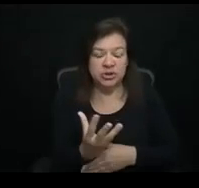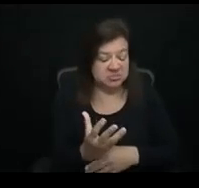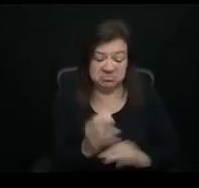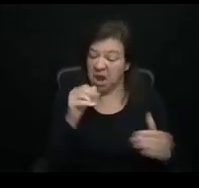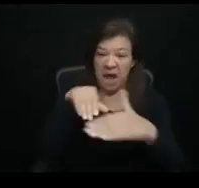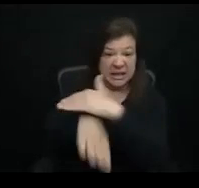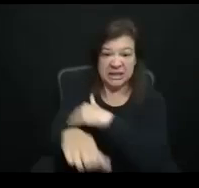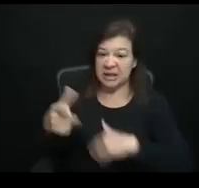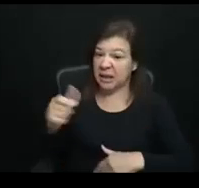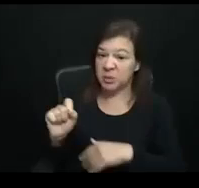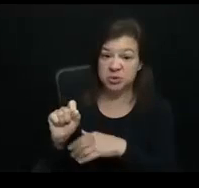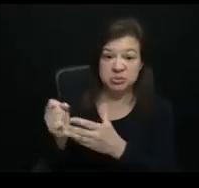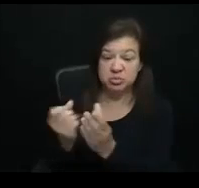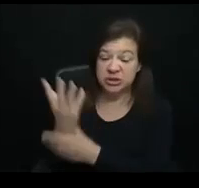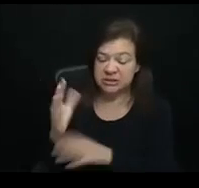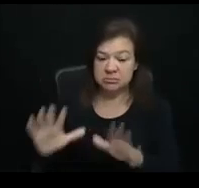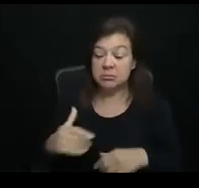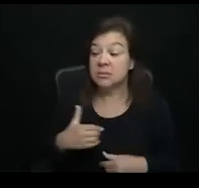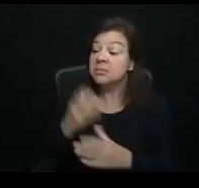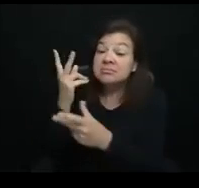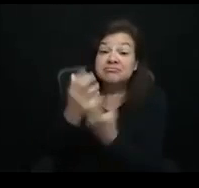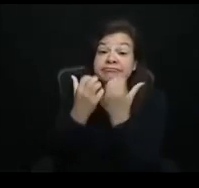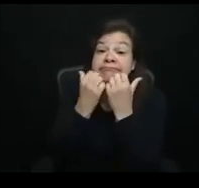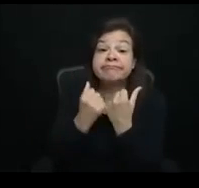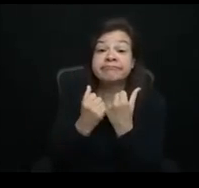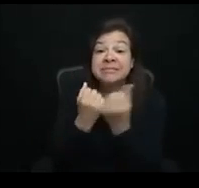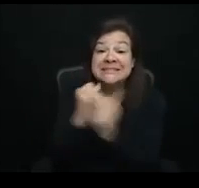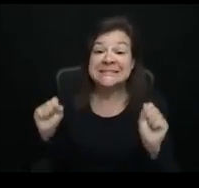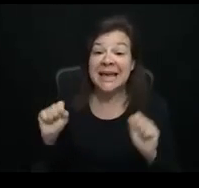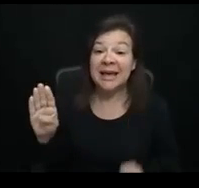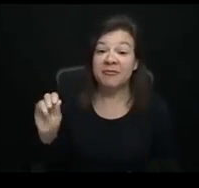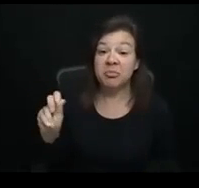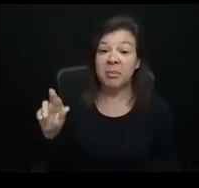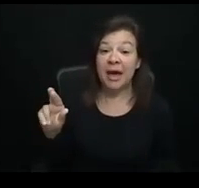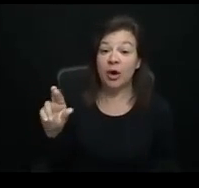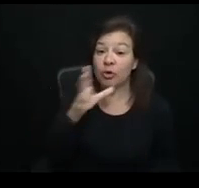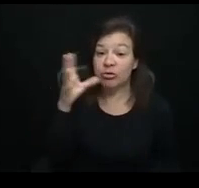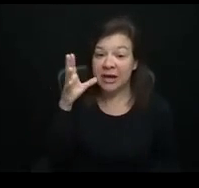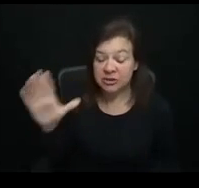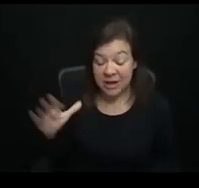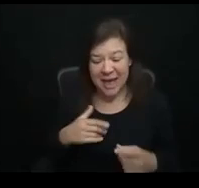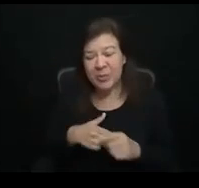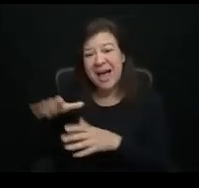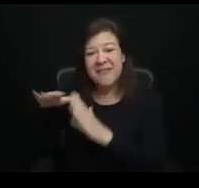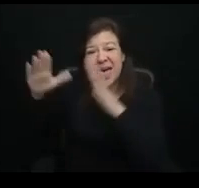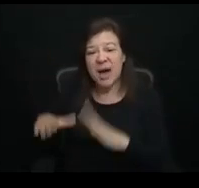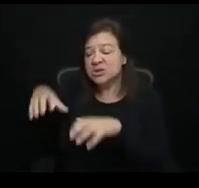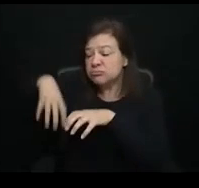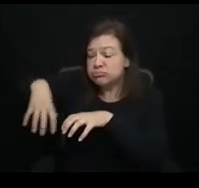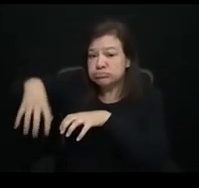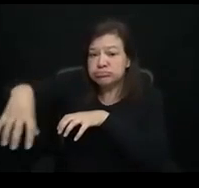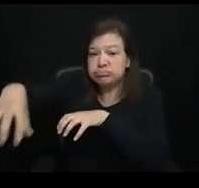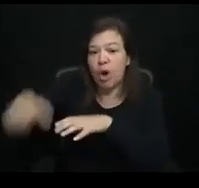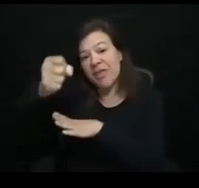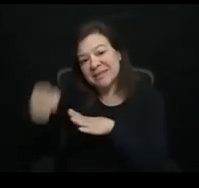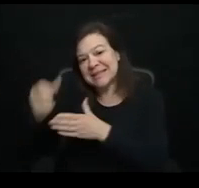Ranch, and then we have our subdivisions are on the south side of the fire, on the south side of the canyon. And